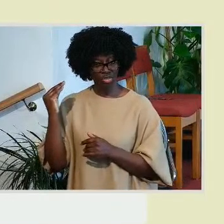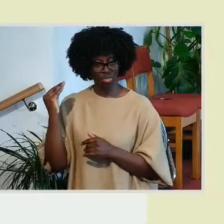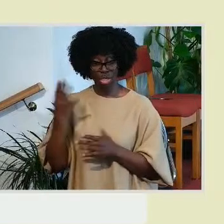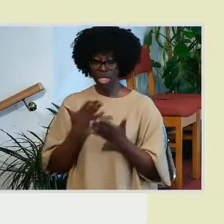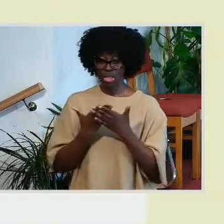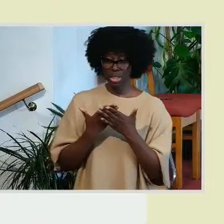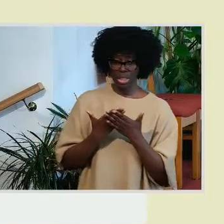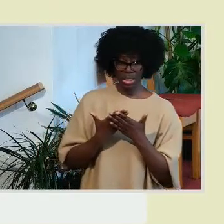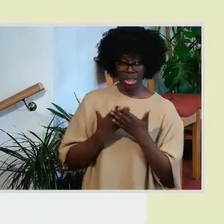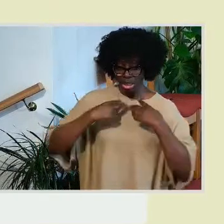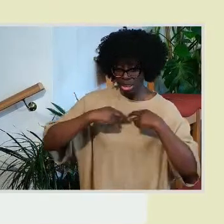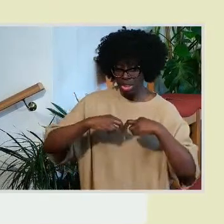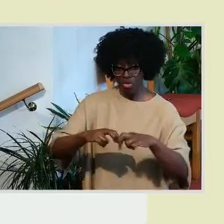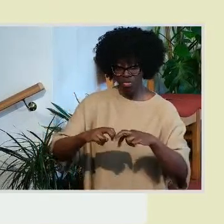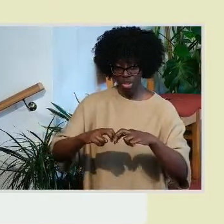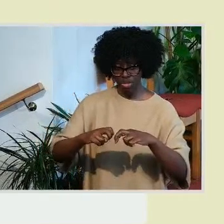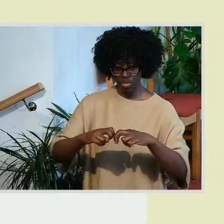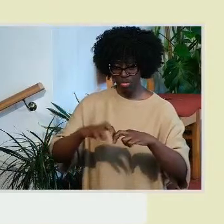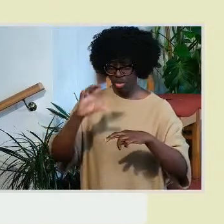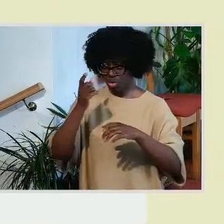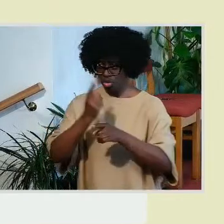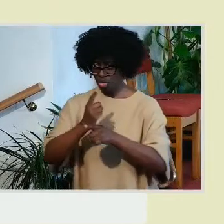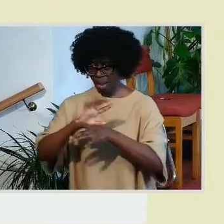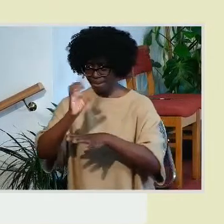people who had low